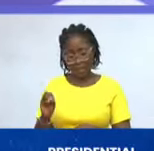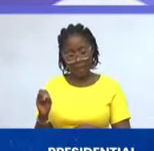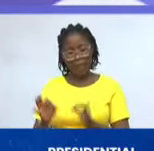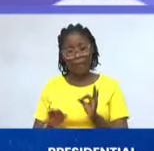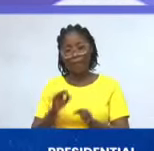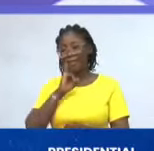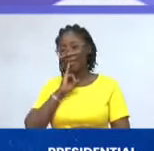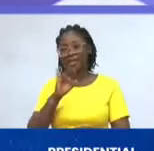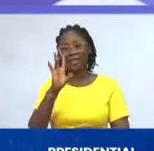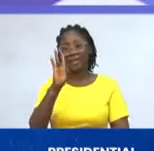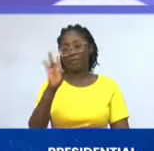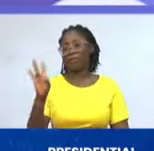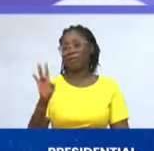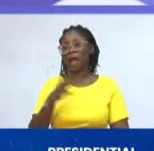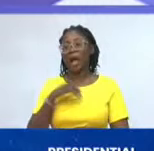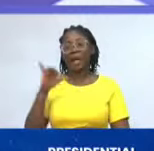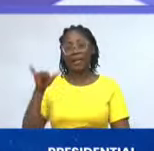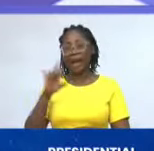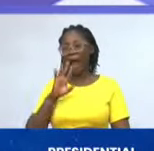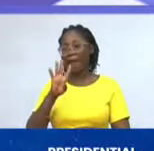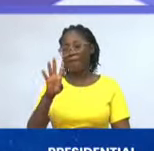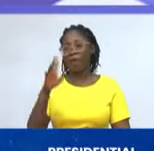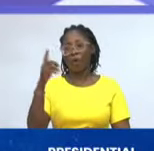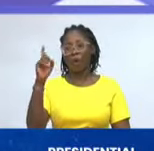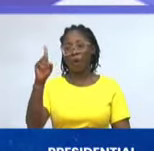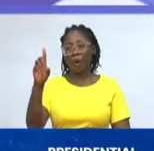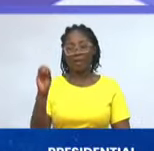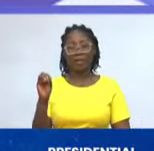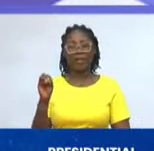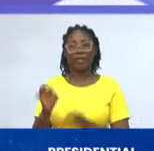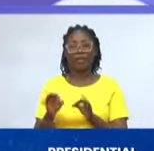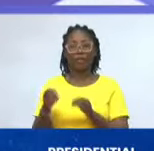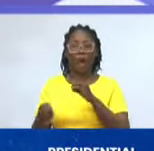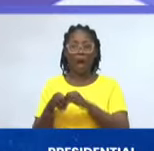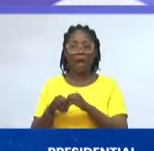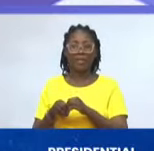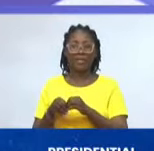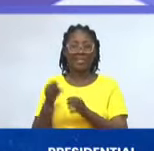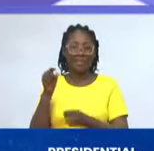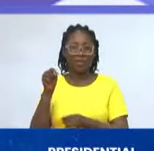77, at 410, if you add a little, we're going to have $200